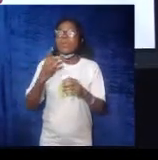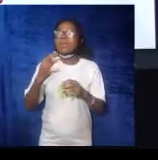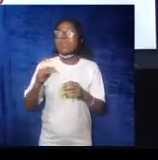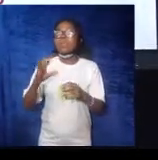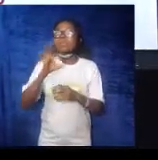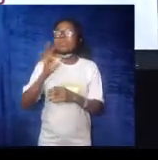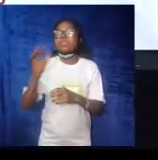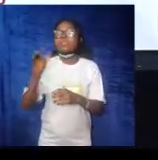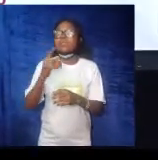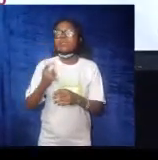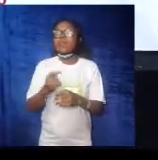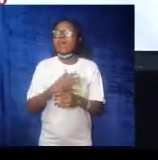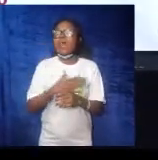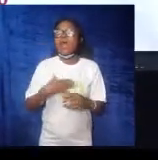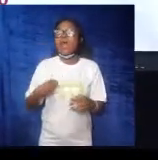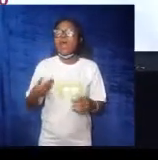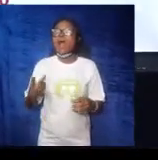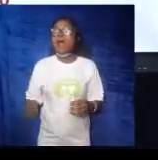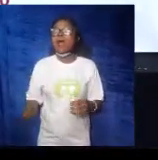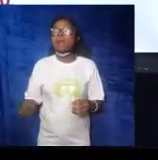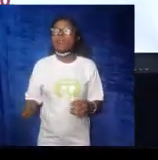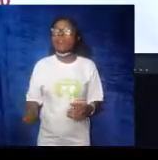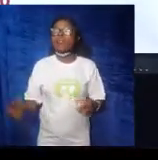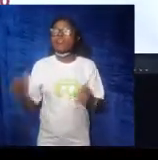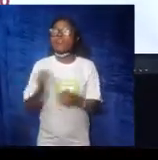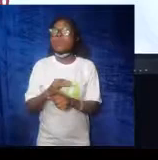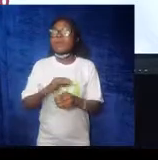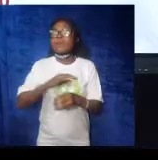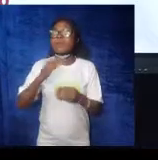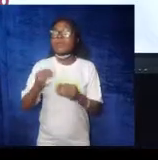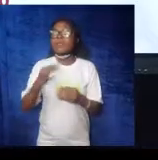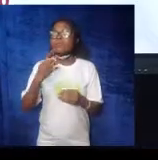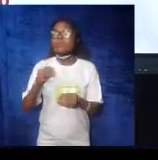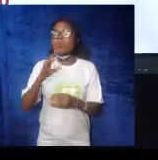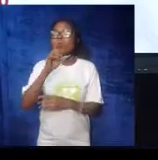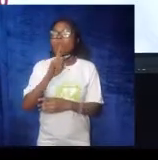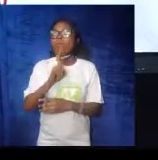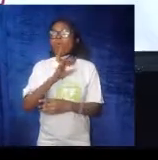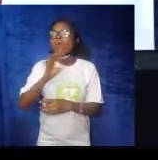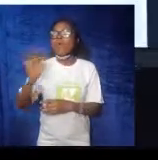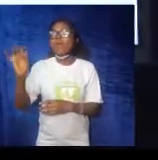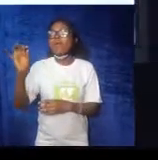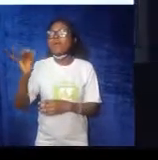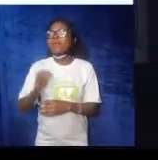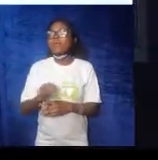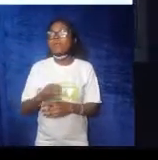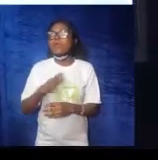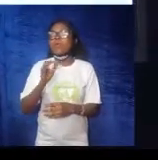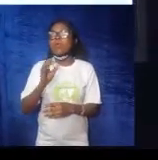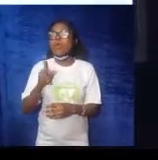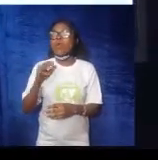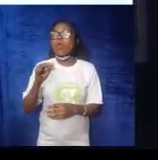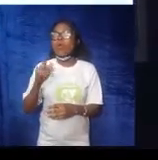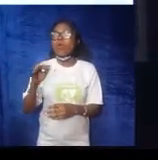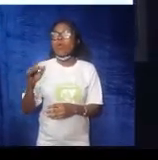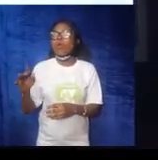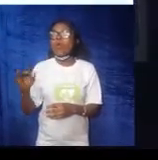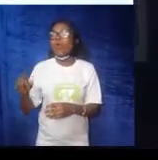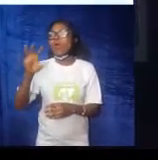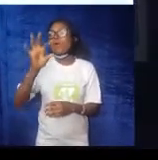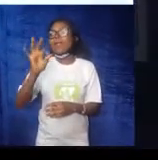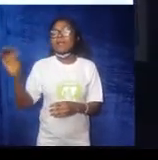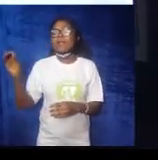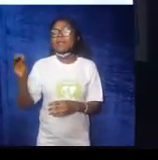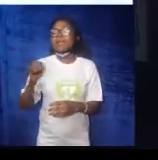Complementary 90 and supplementary 180. As in 90 and